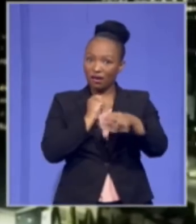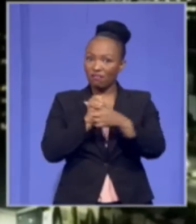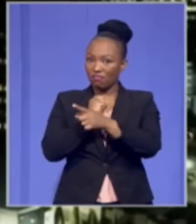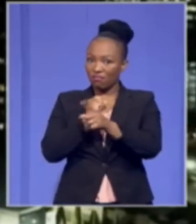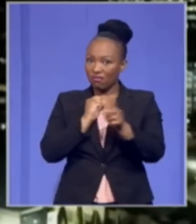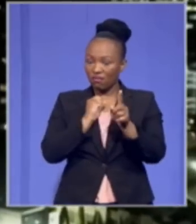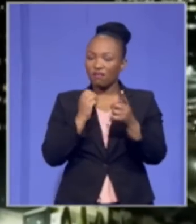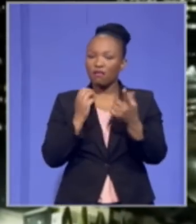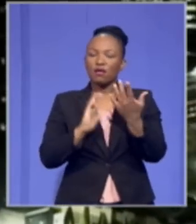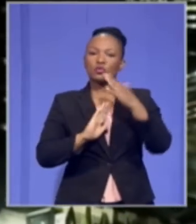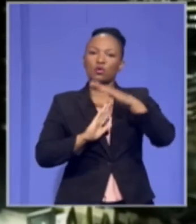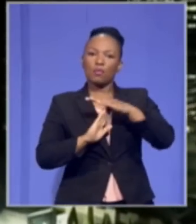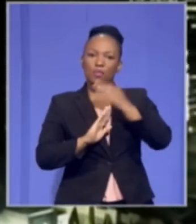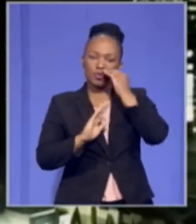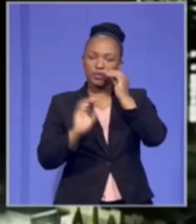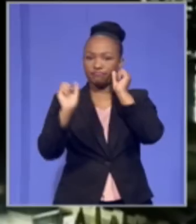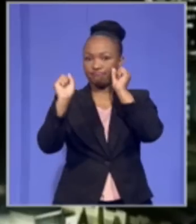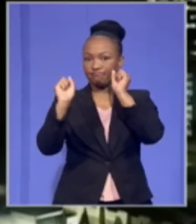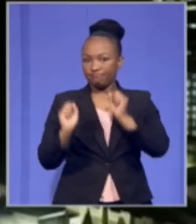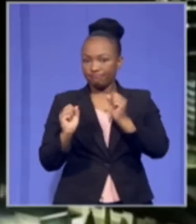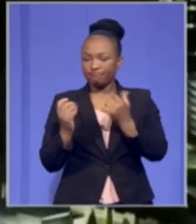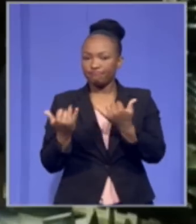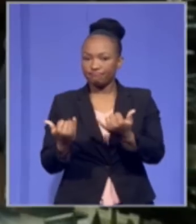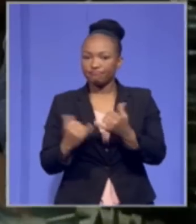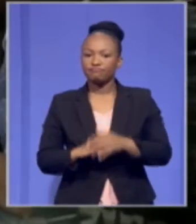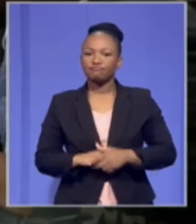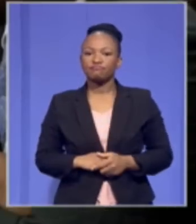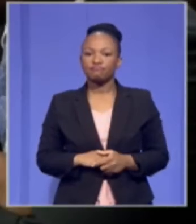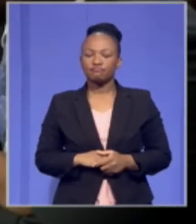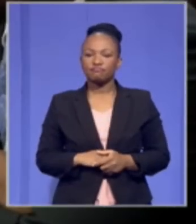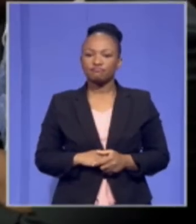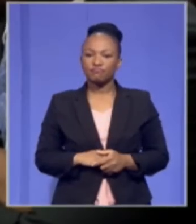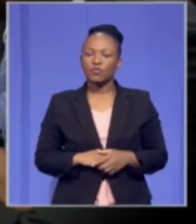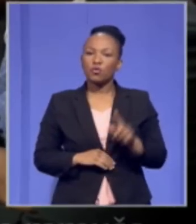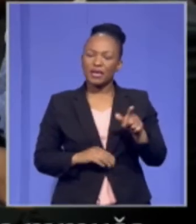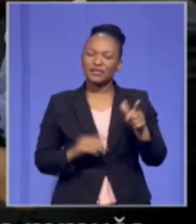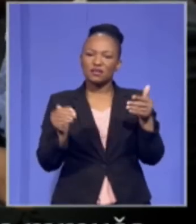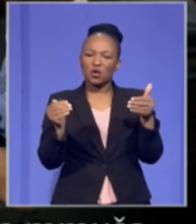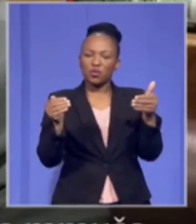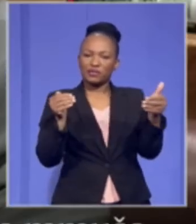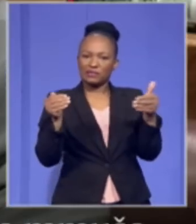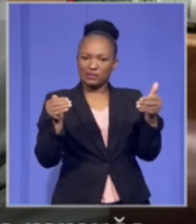ke dihlogo tša ditaba. To also contain